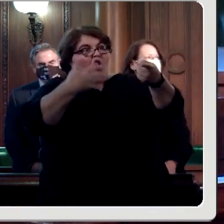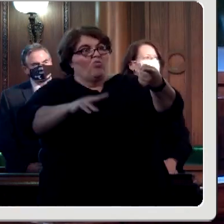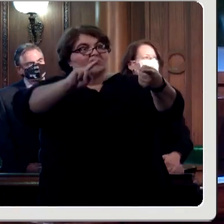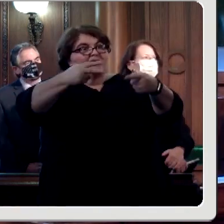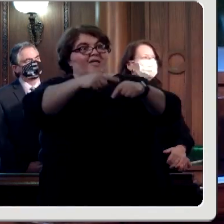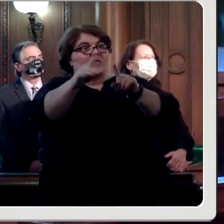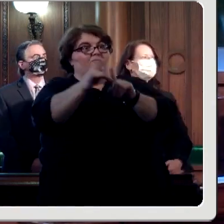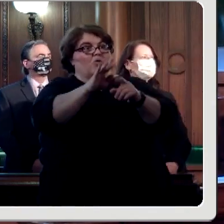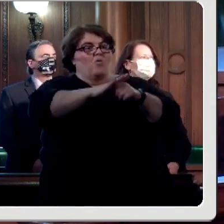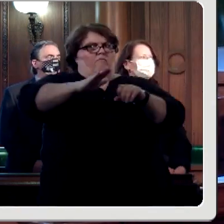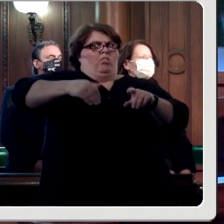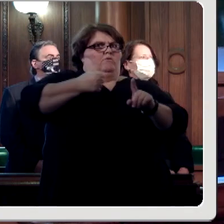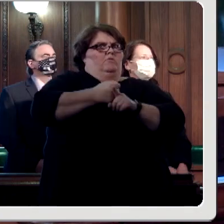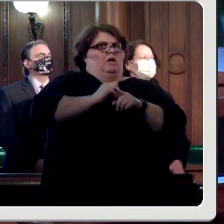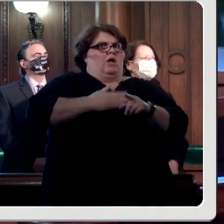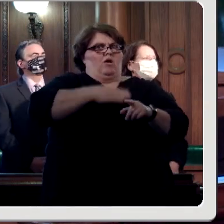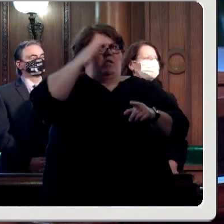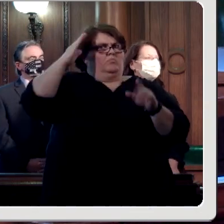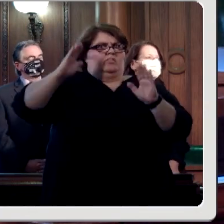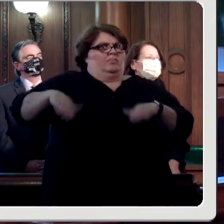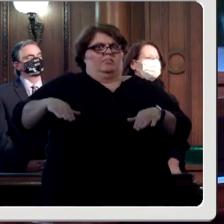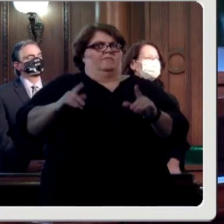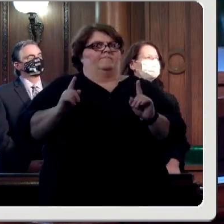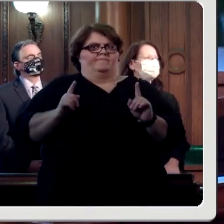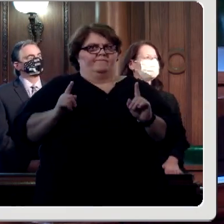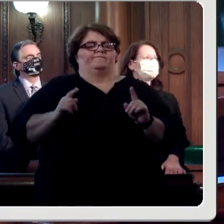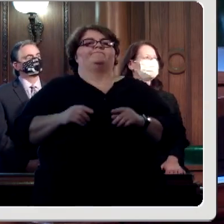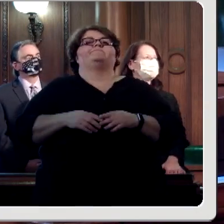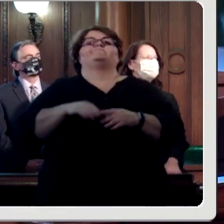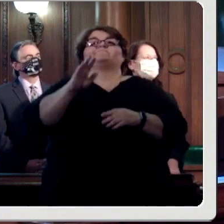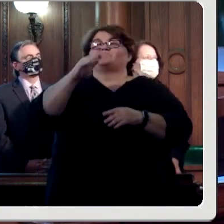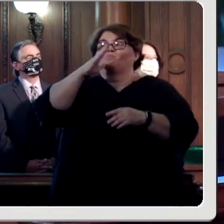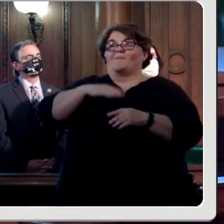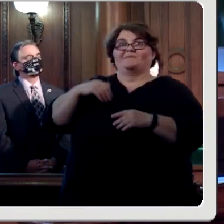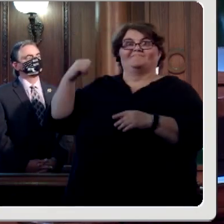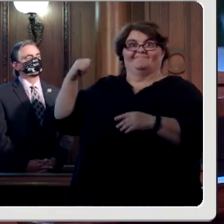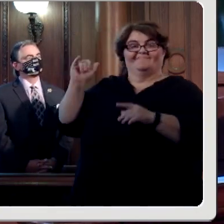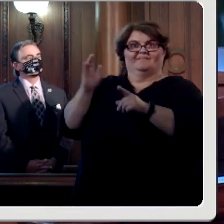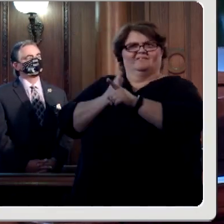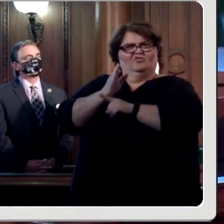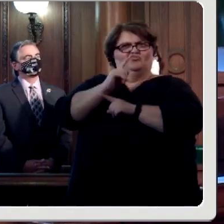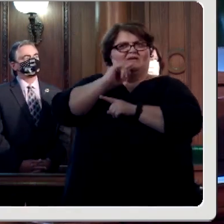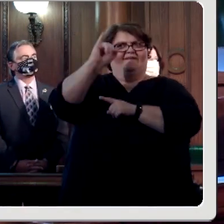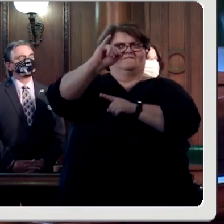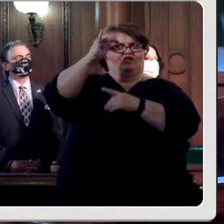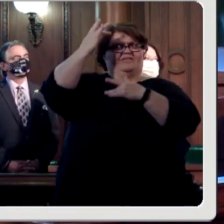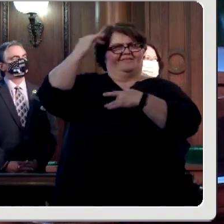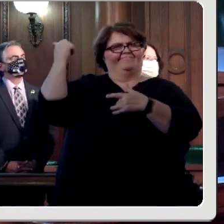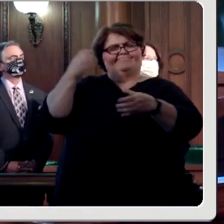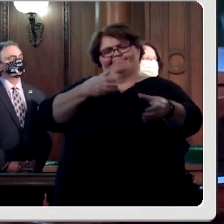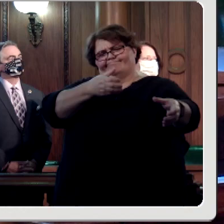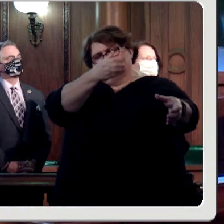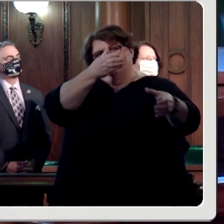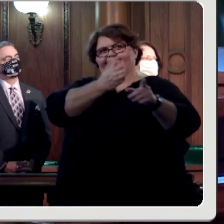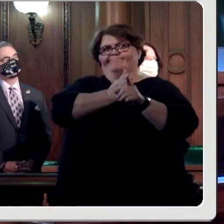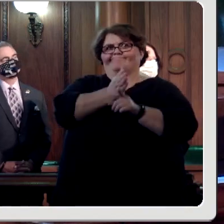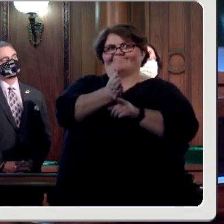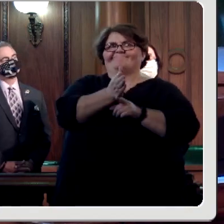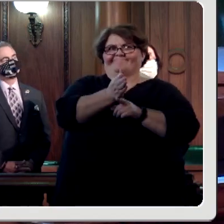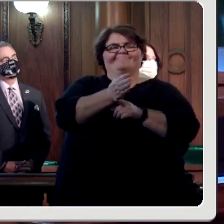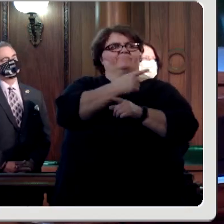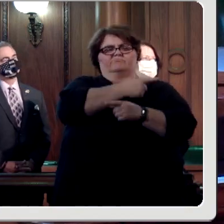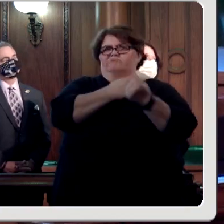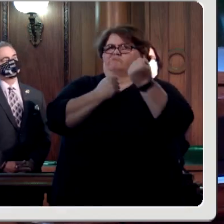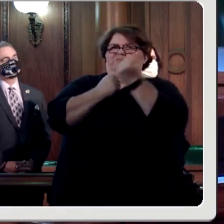Dr. Hessler is an expert in this area, epidemiology and infectious disease, and would support everything she says. From a